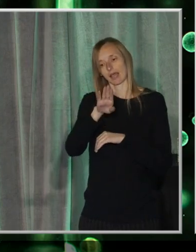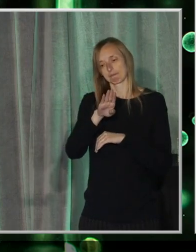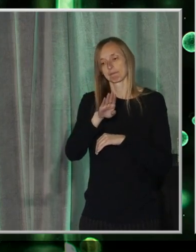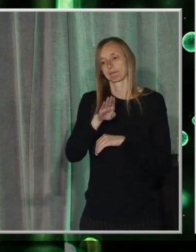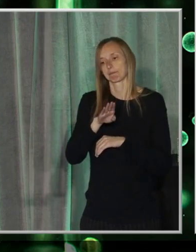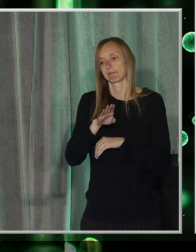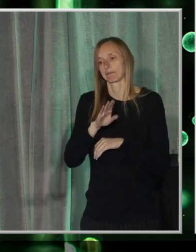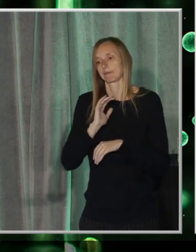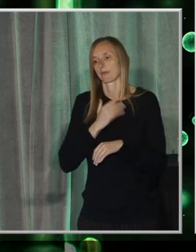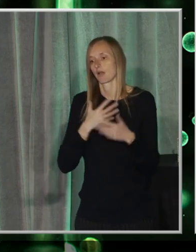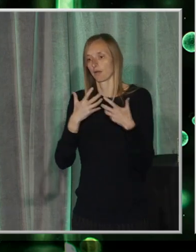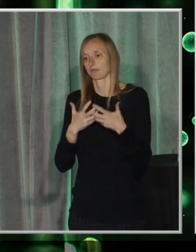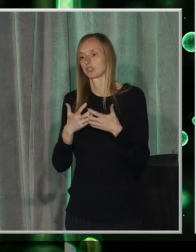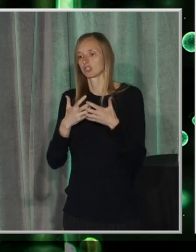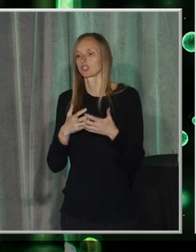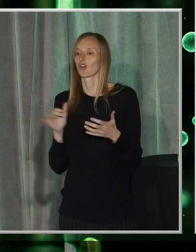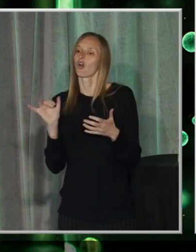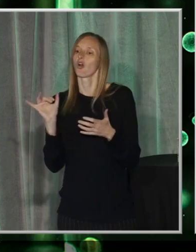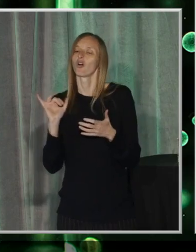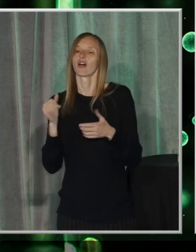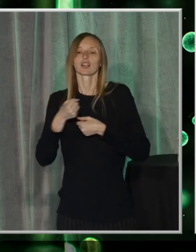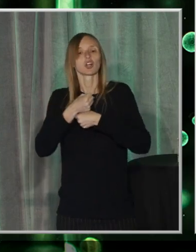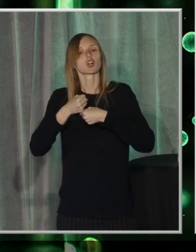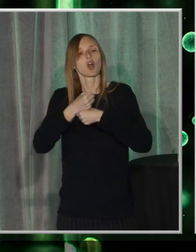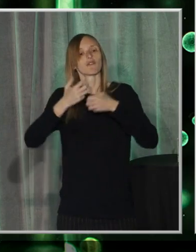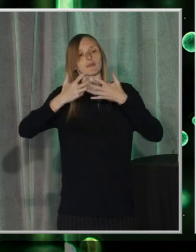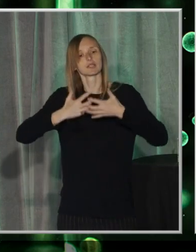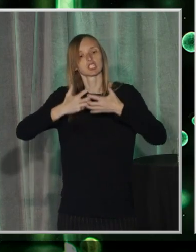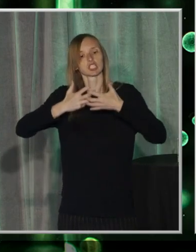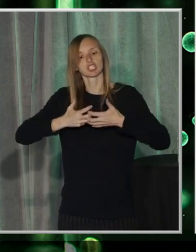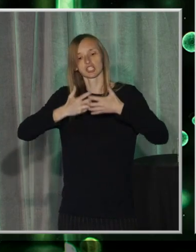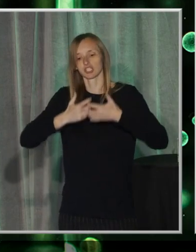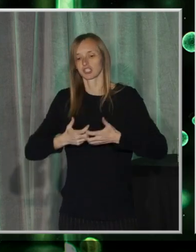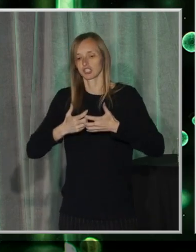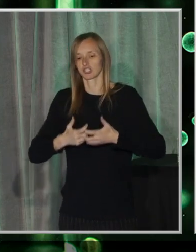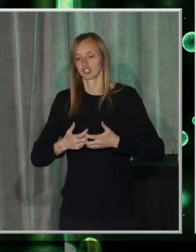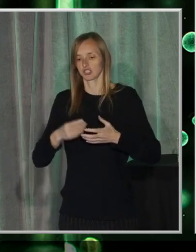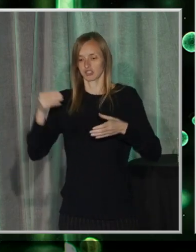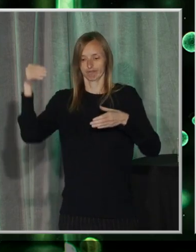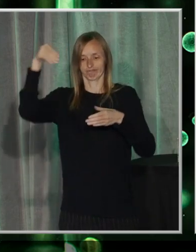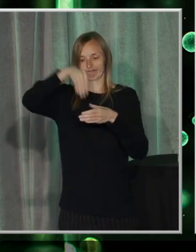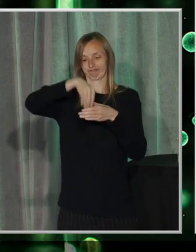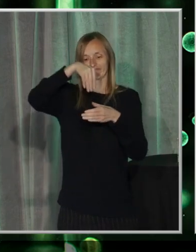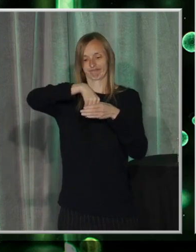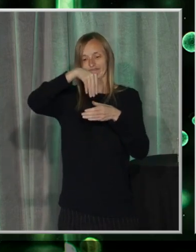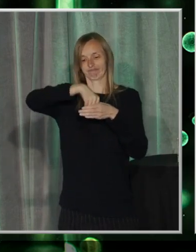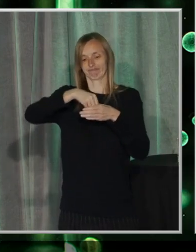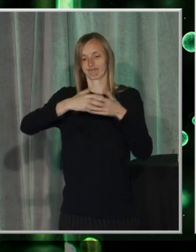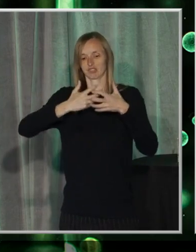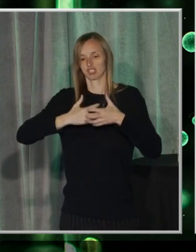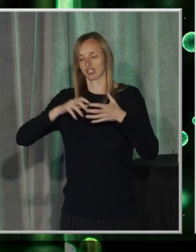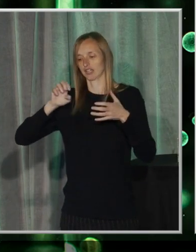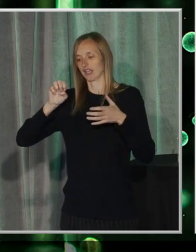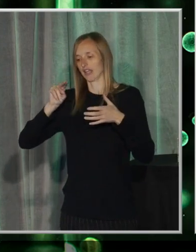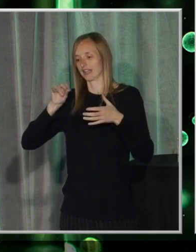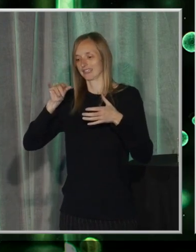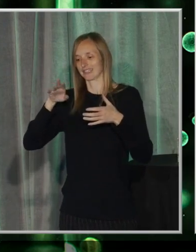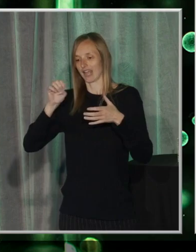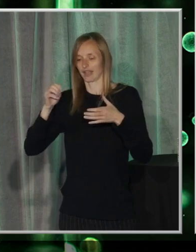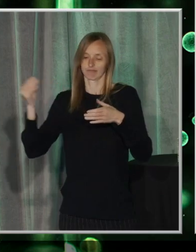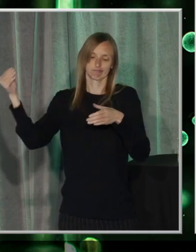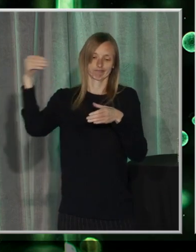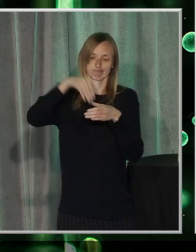you can think of our machine as a coffee machine. So we kind of put them inside the machine, and they